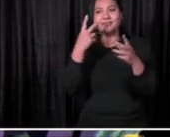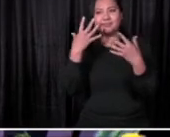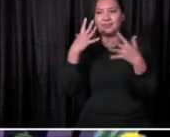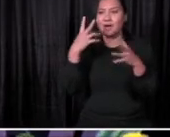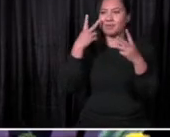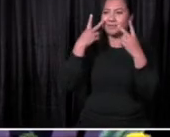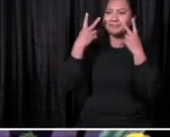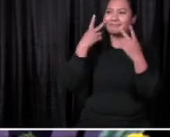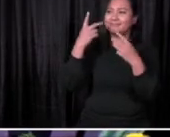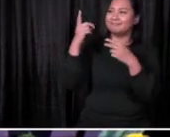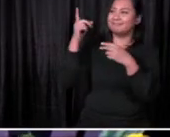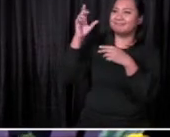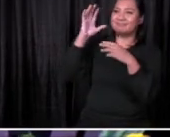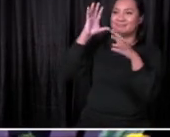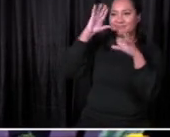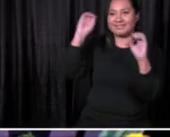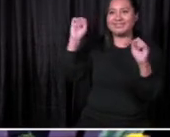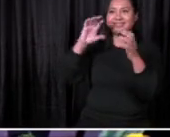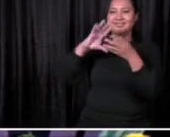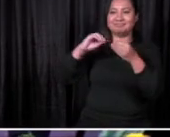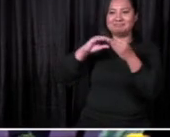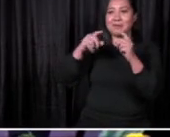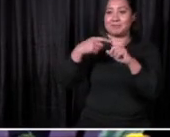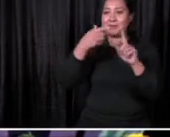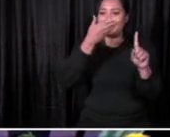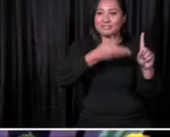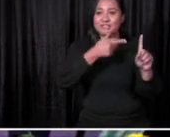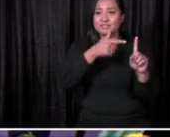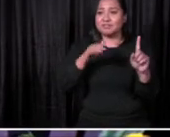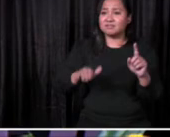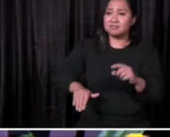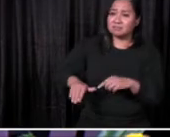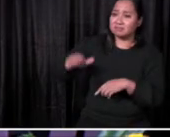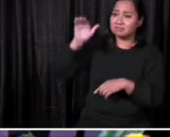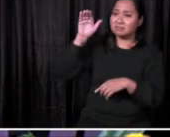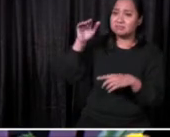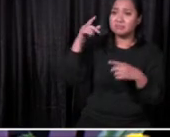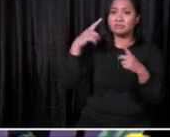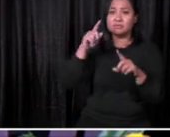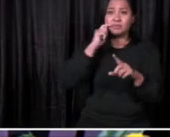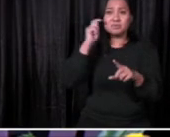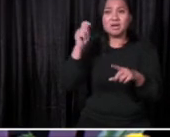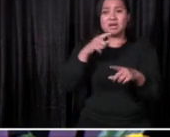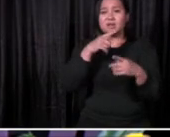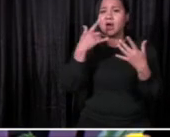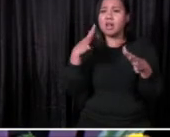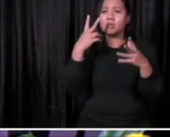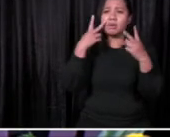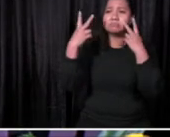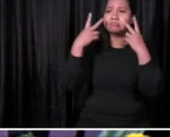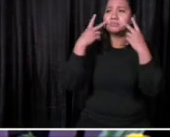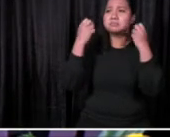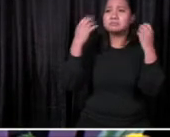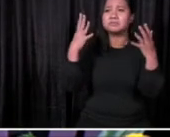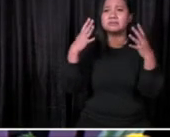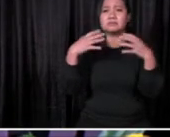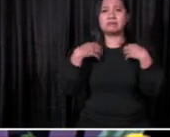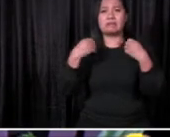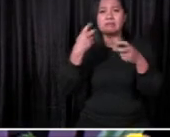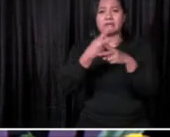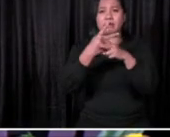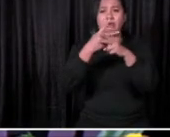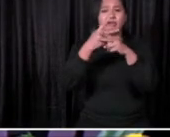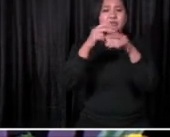dreamer. From childhood, she observed healthcare inequities, observing a very